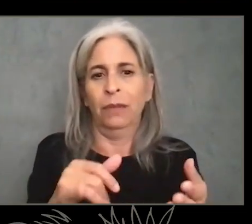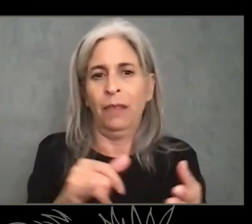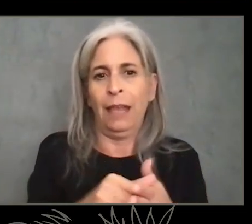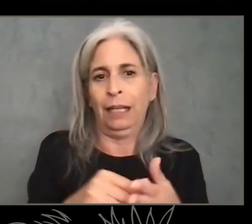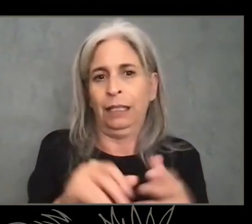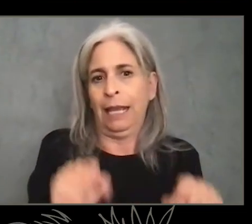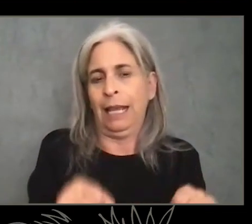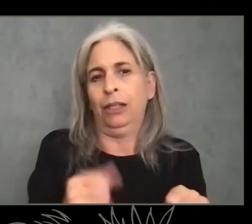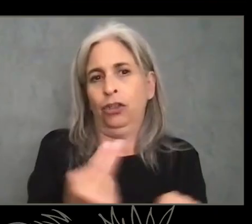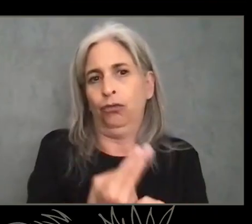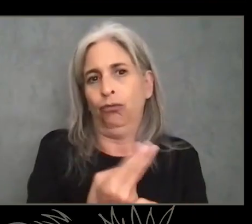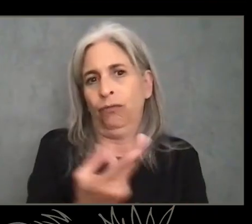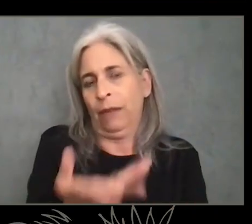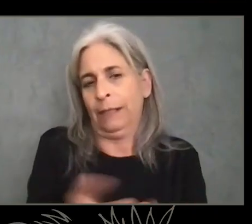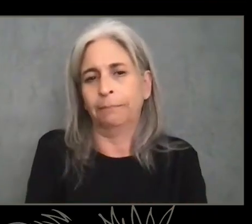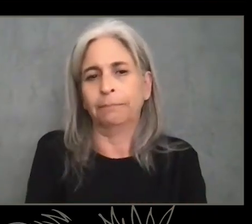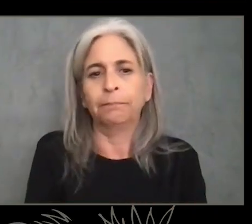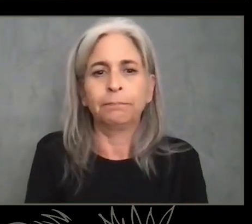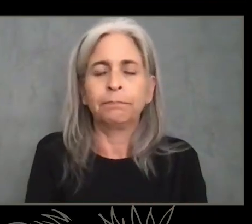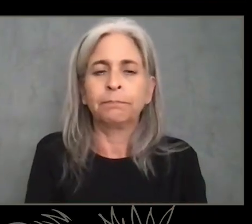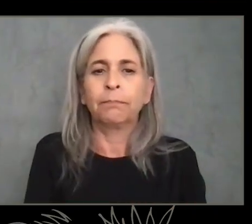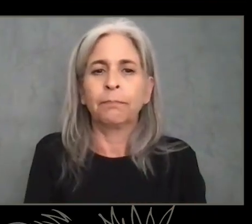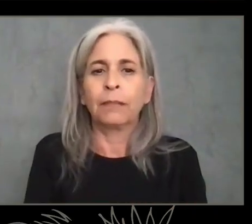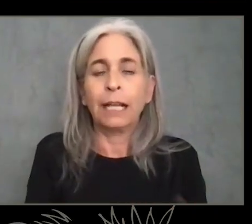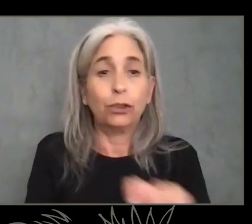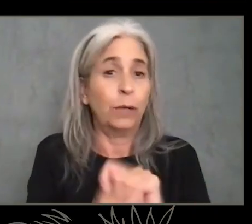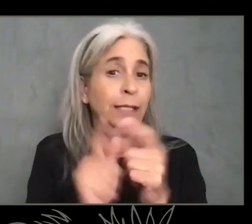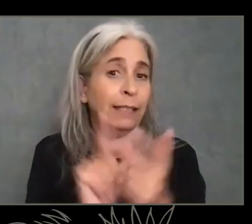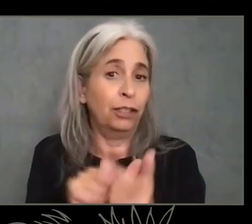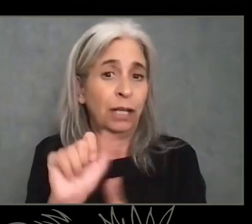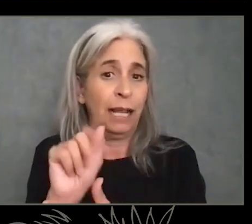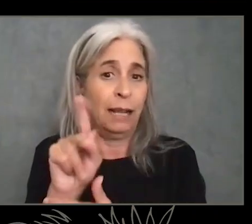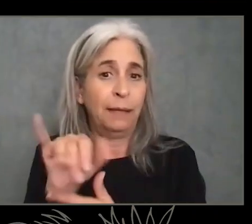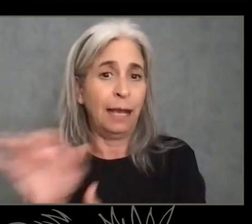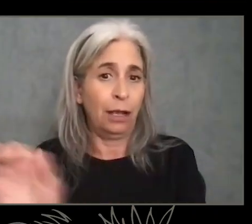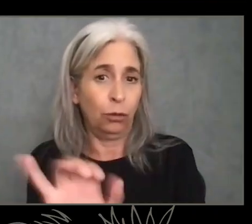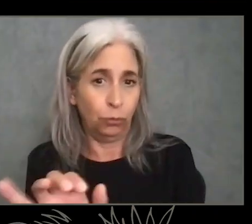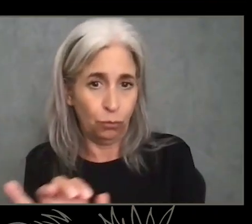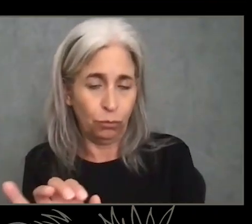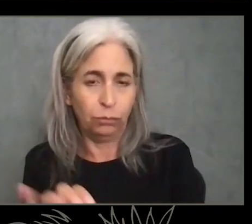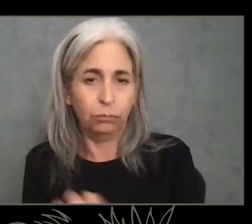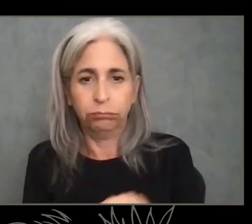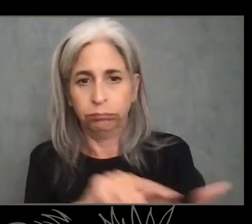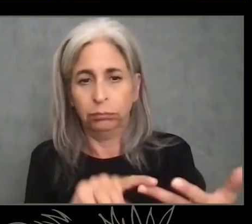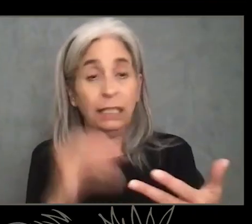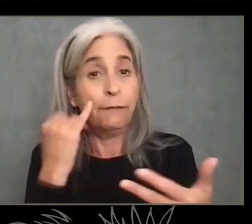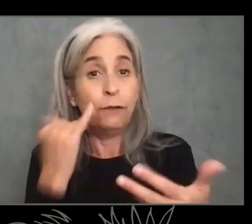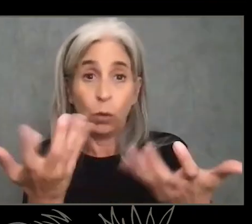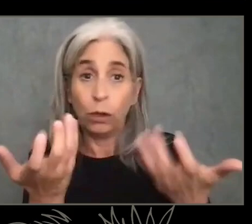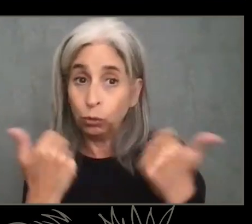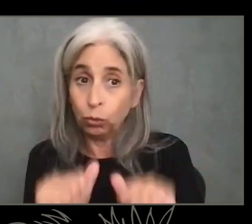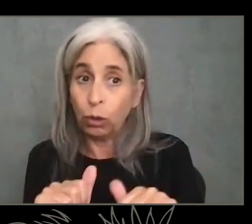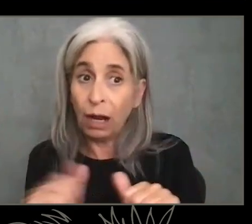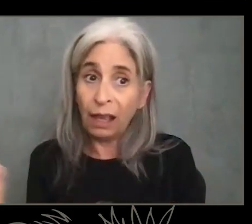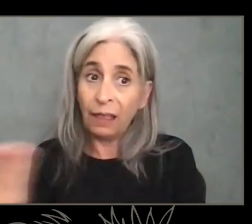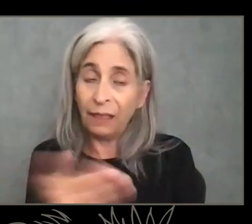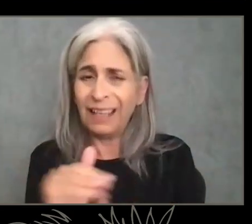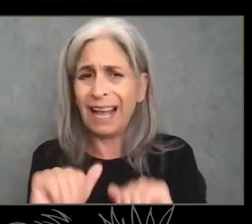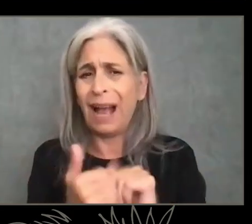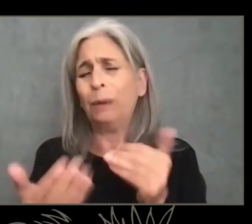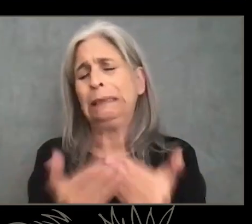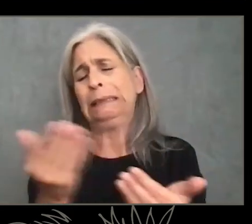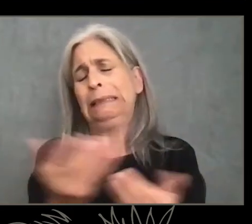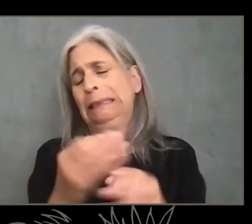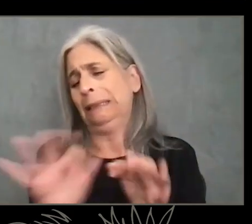things like this. And of course, translation API. These ones are available, and if you want to give it a try, this is how